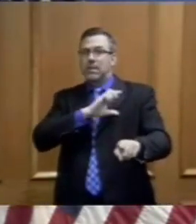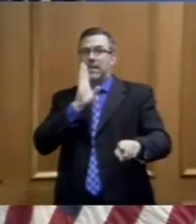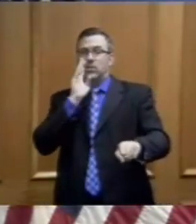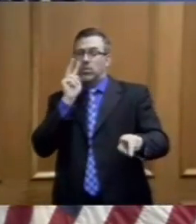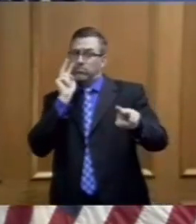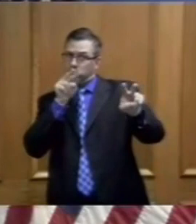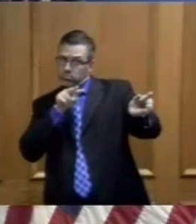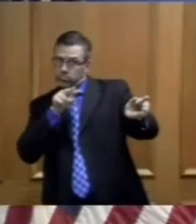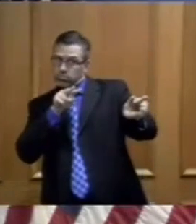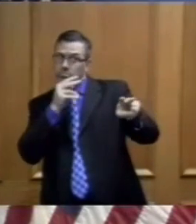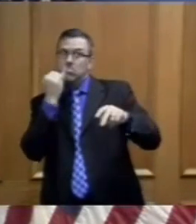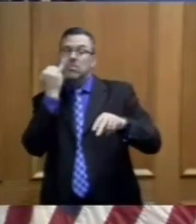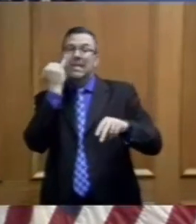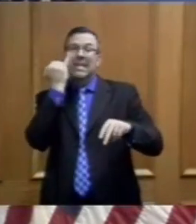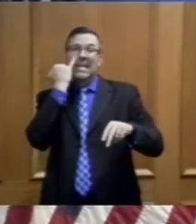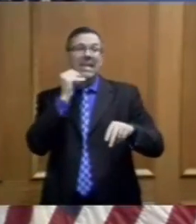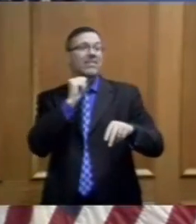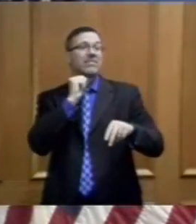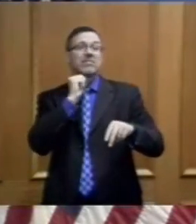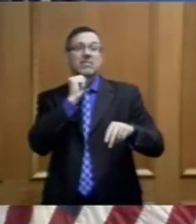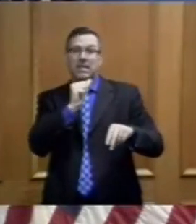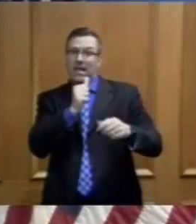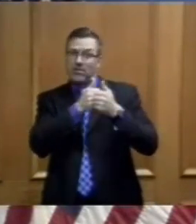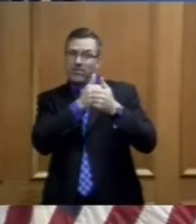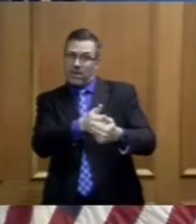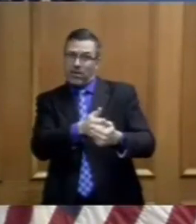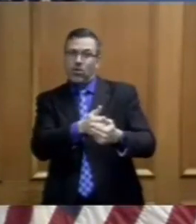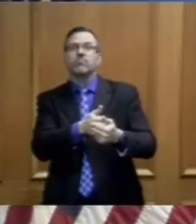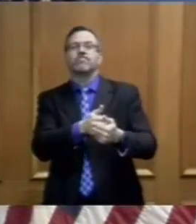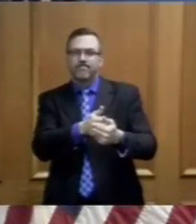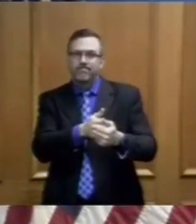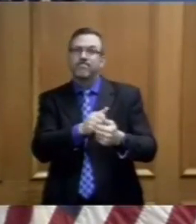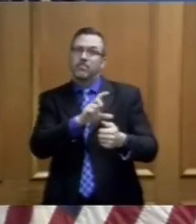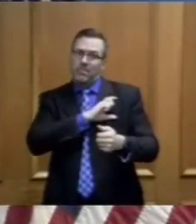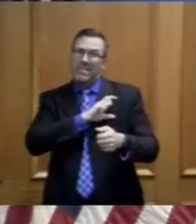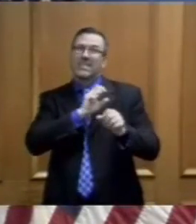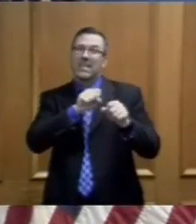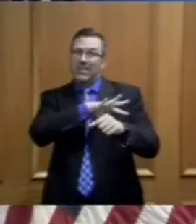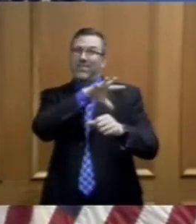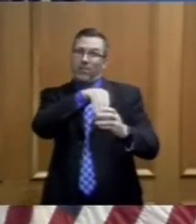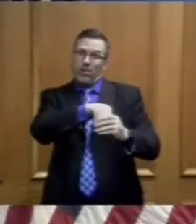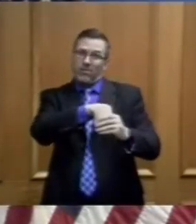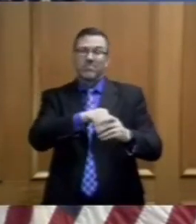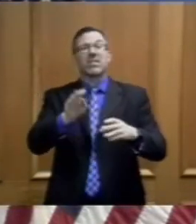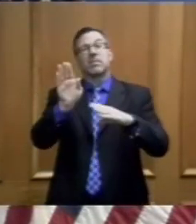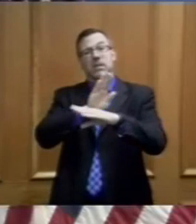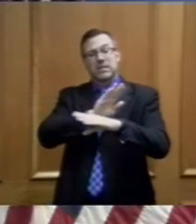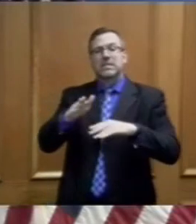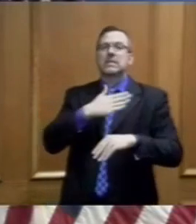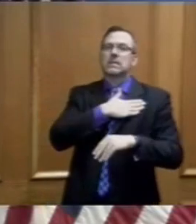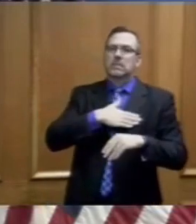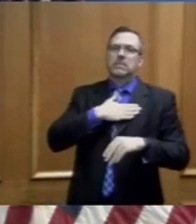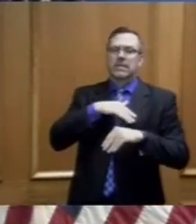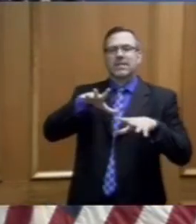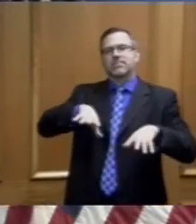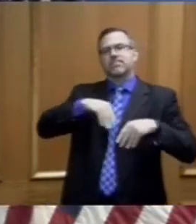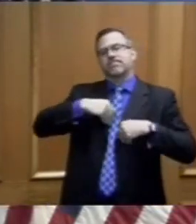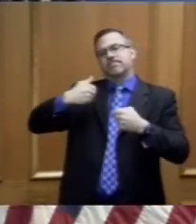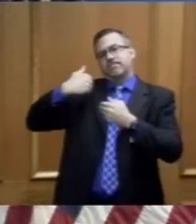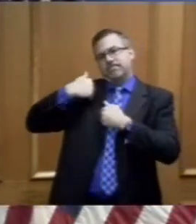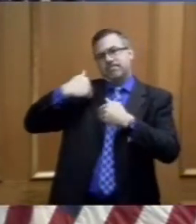taken. We're asking businesses to act responsibly and not put public health at